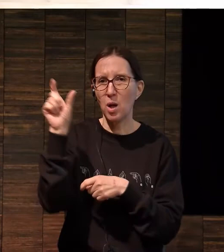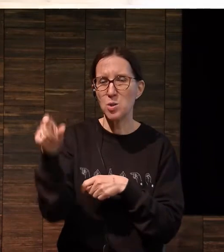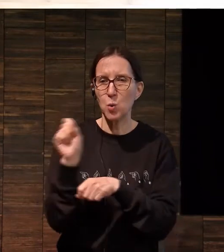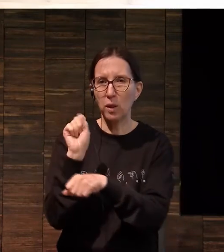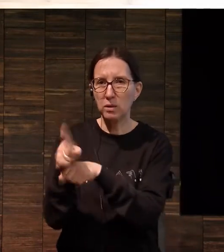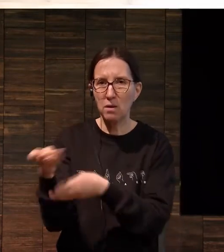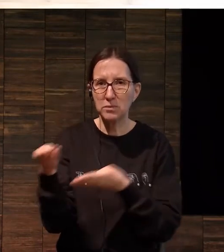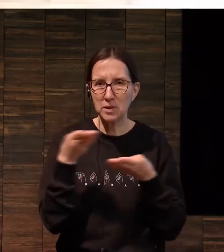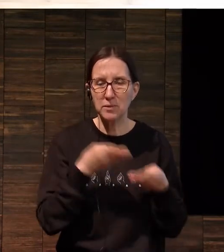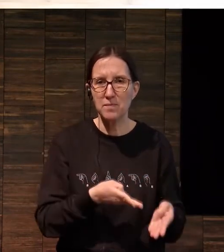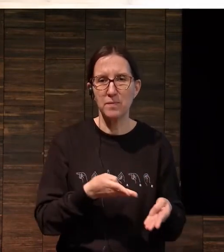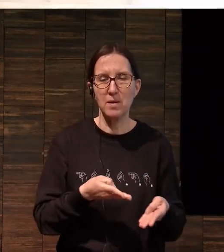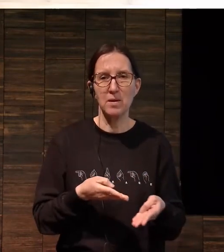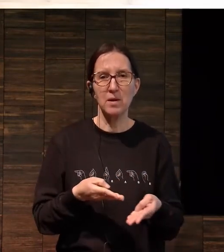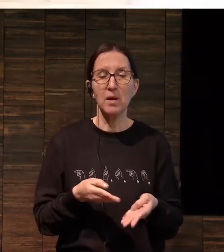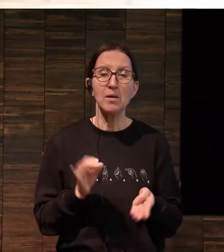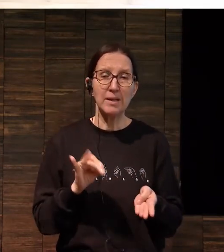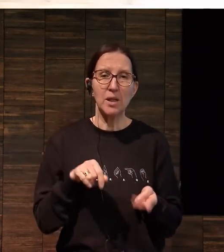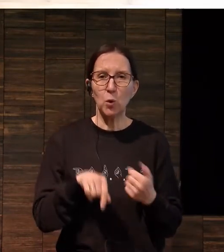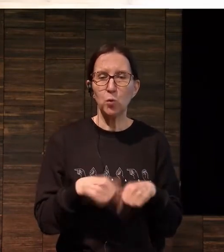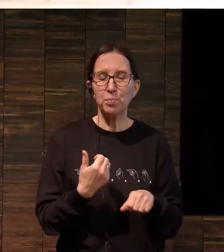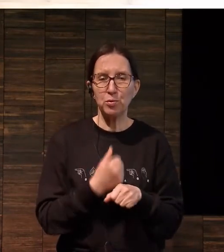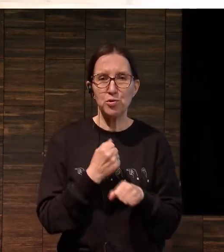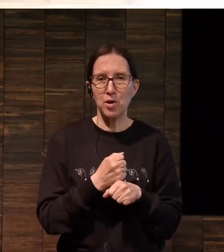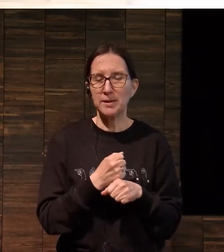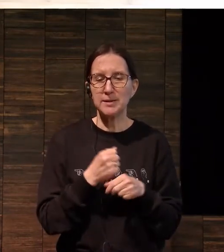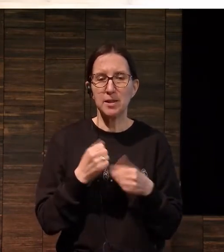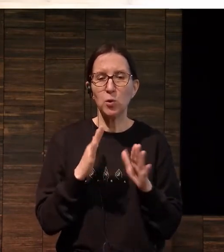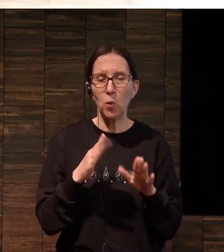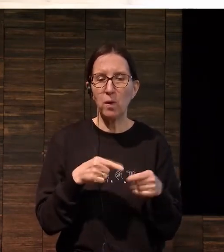just focusing on the technical aspects of the site.